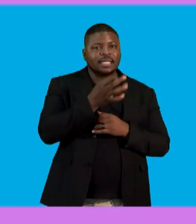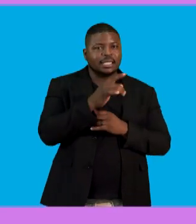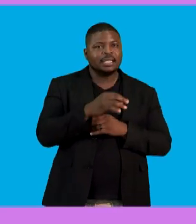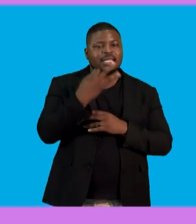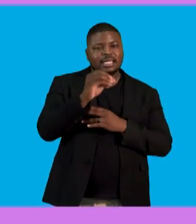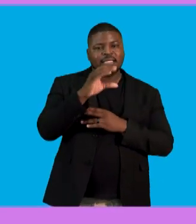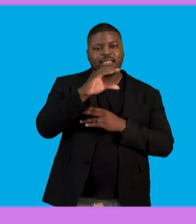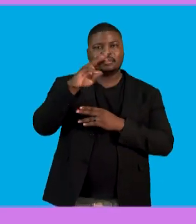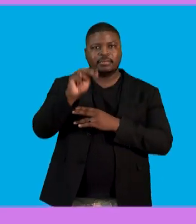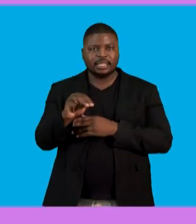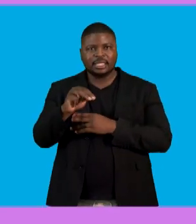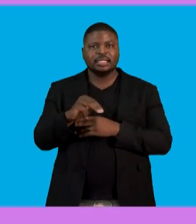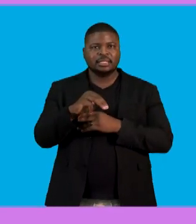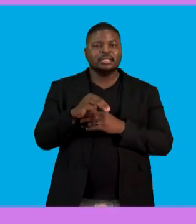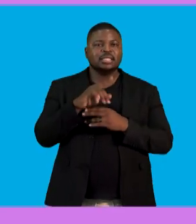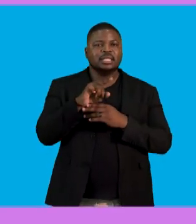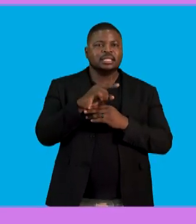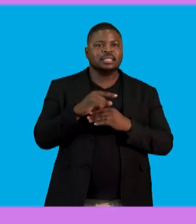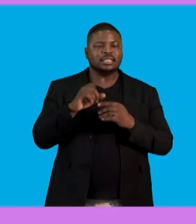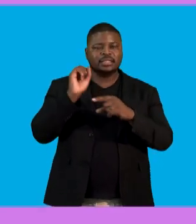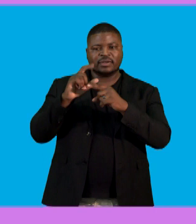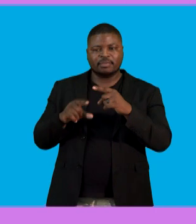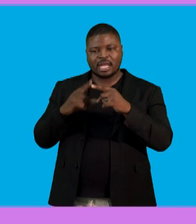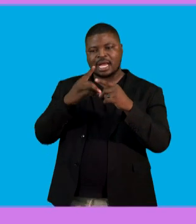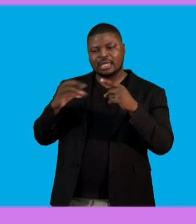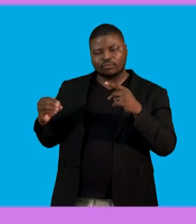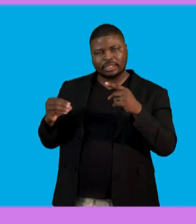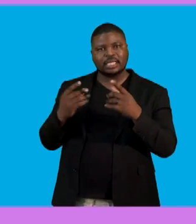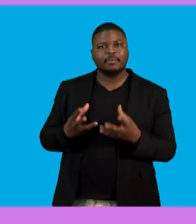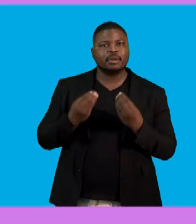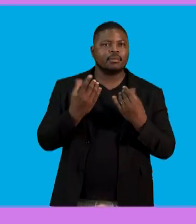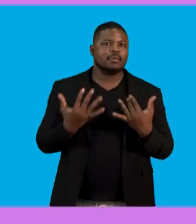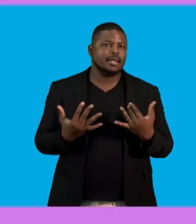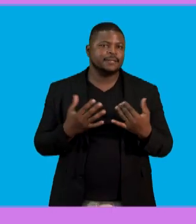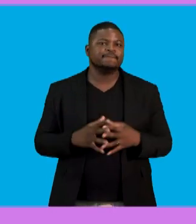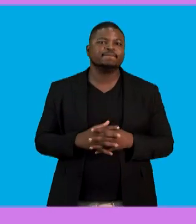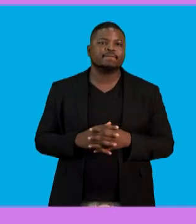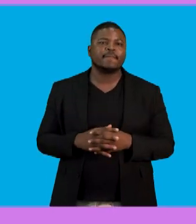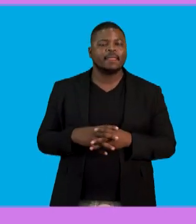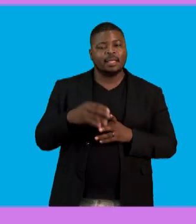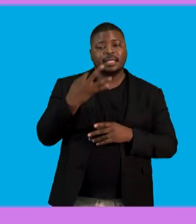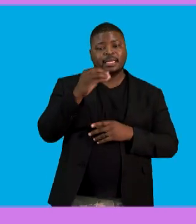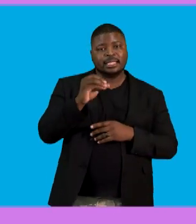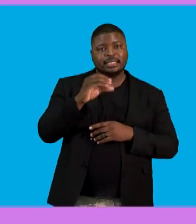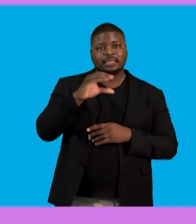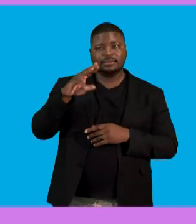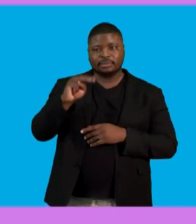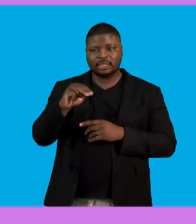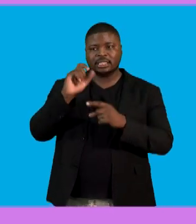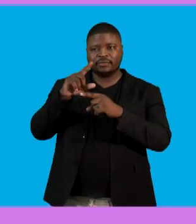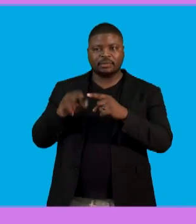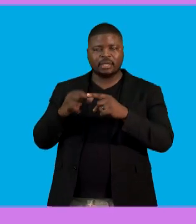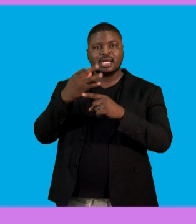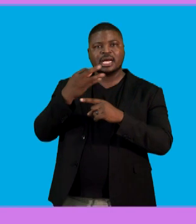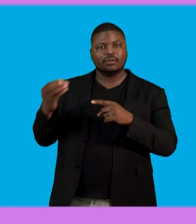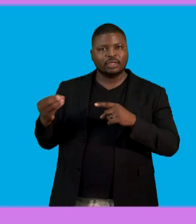by 100. What does it give us? What is 30 divided by 100? Let's do it together. We've got 30 divided by 100. What are